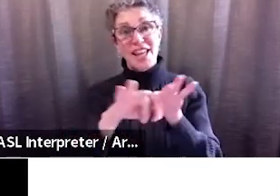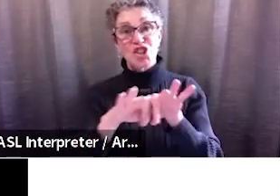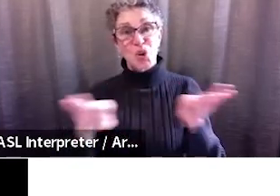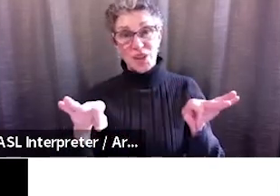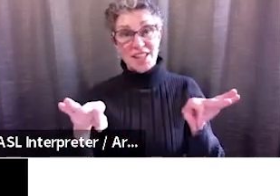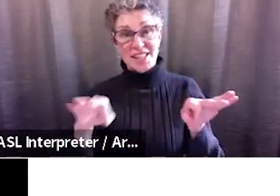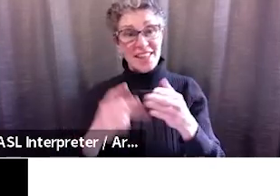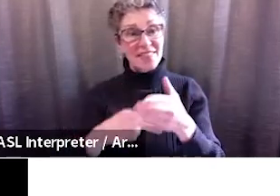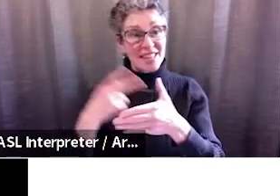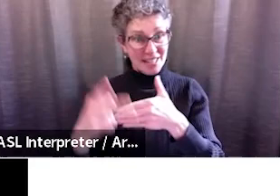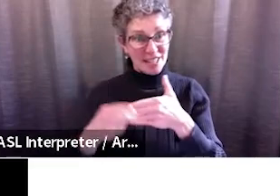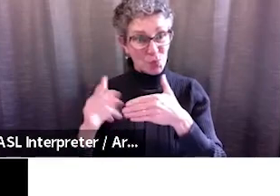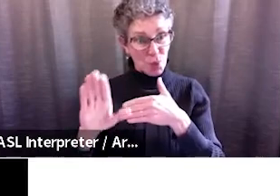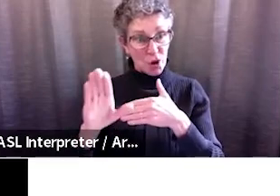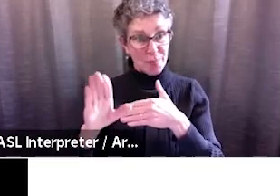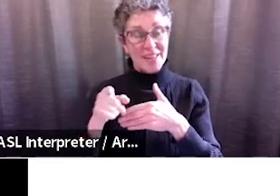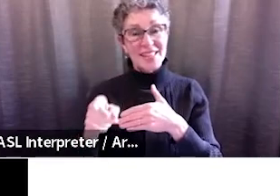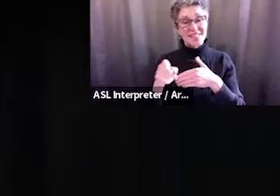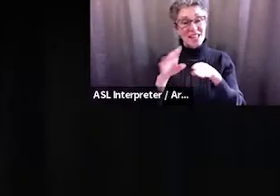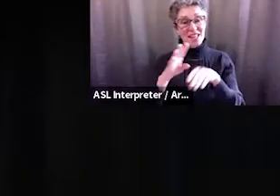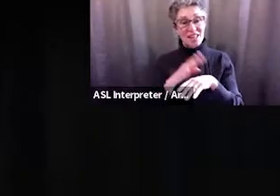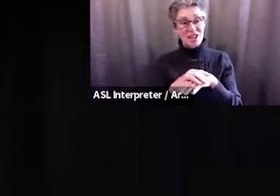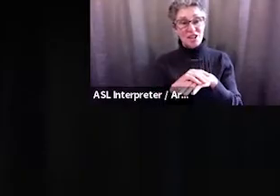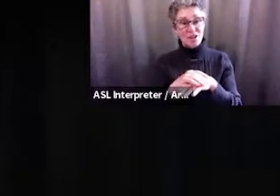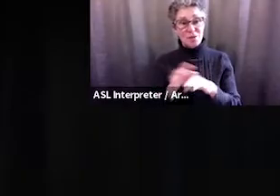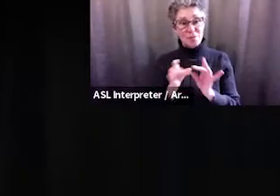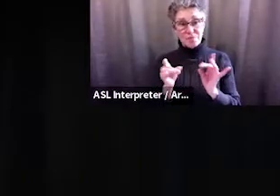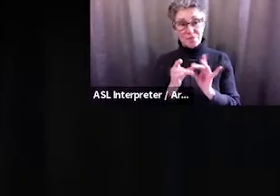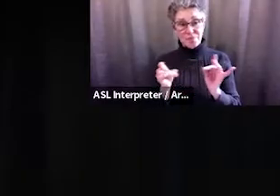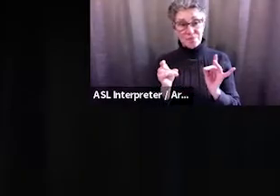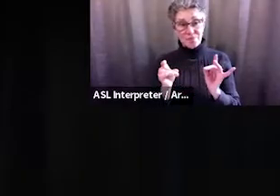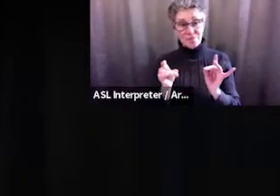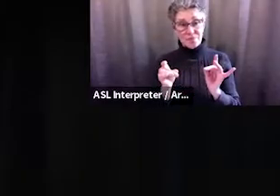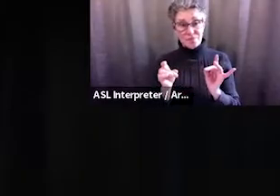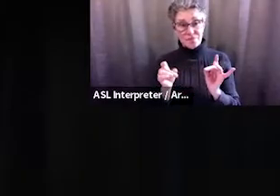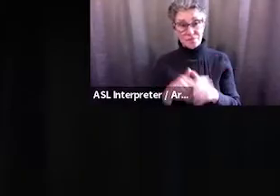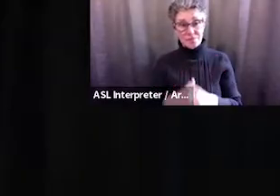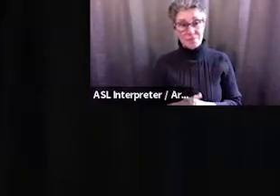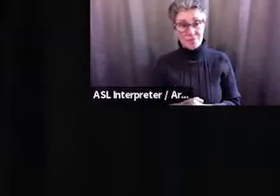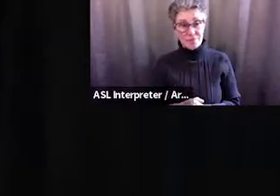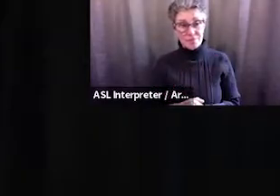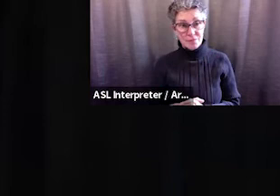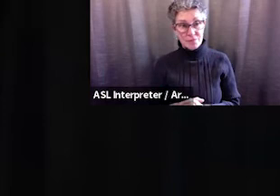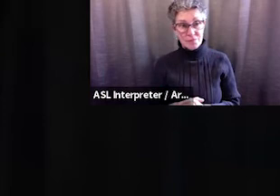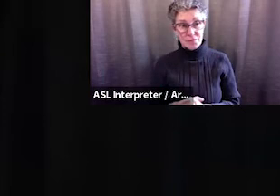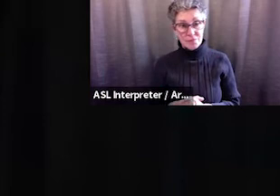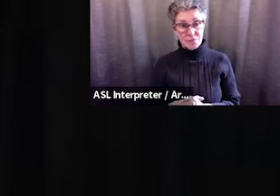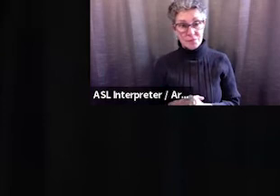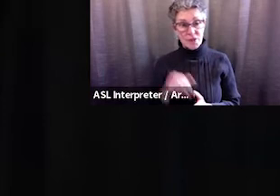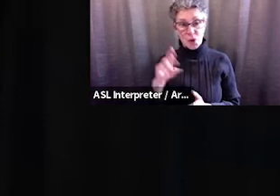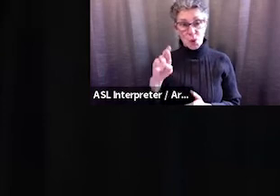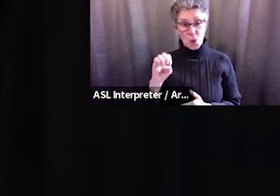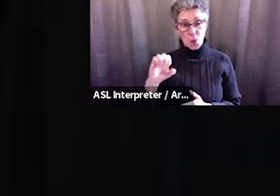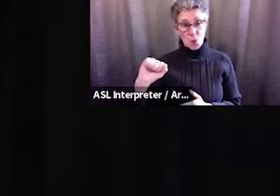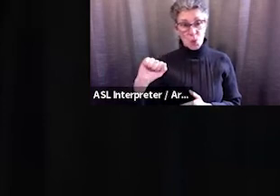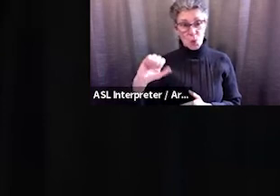Tell us a little about the University of Iowa REACH program. And REACH itself is an